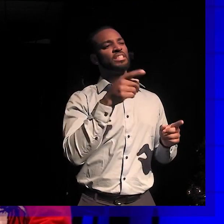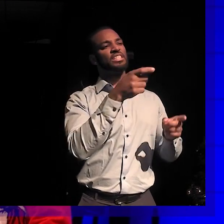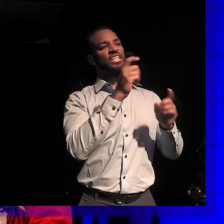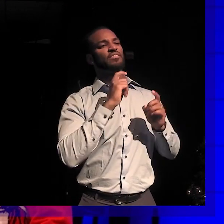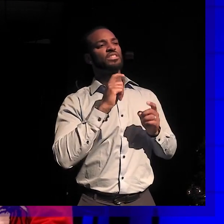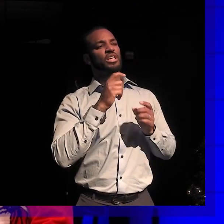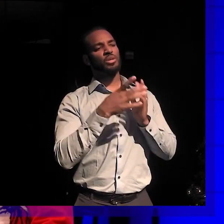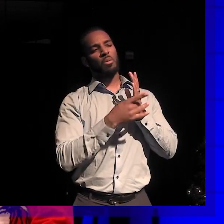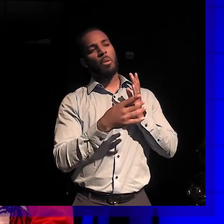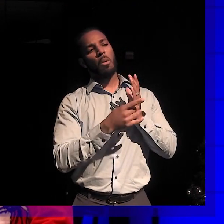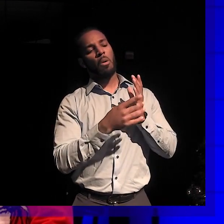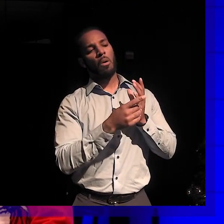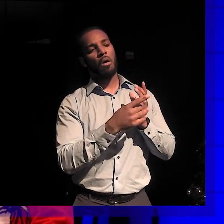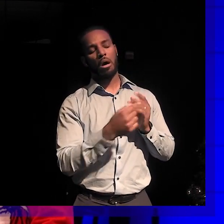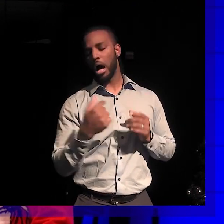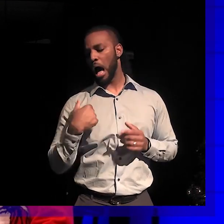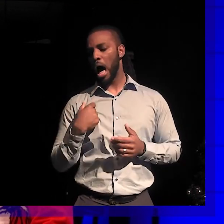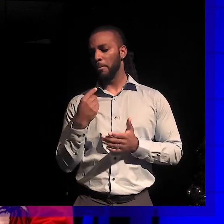Thank you.